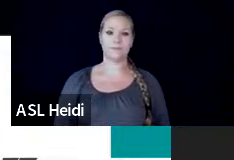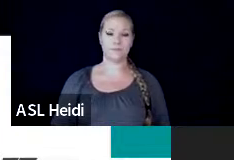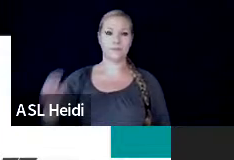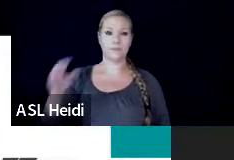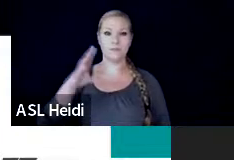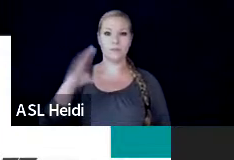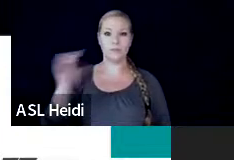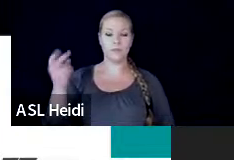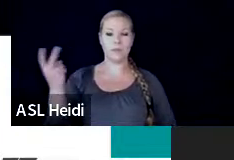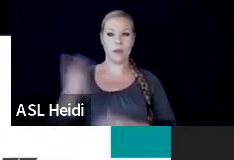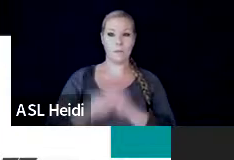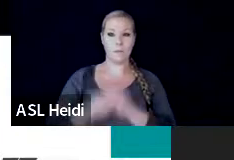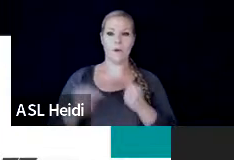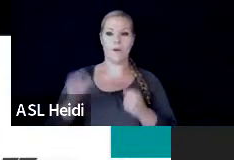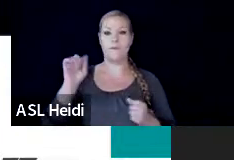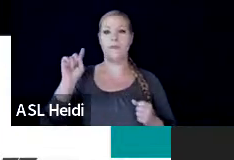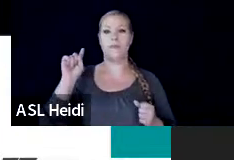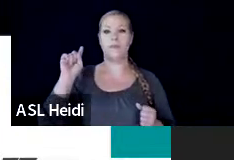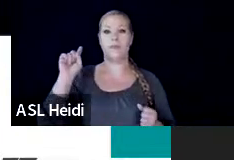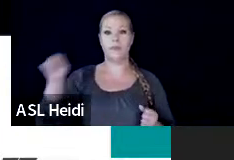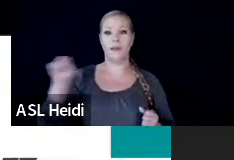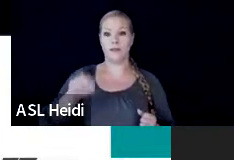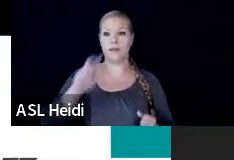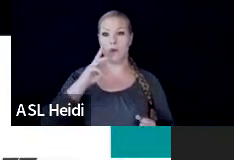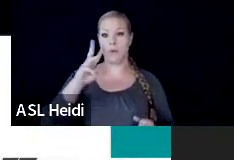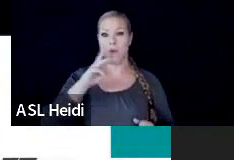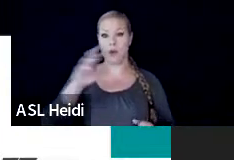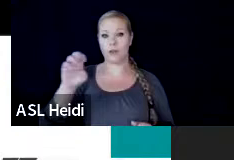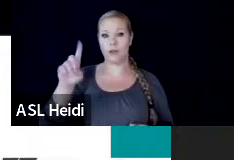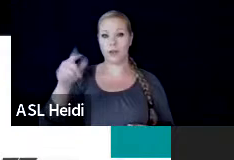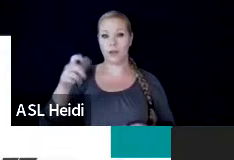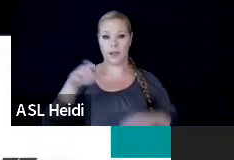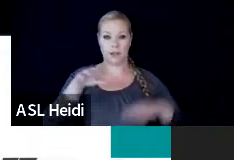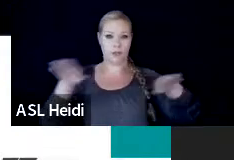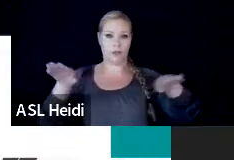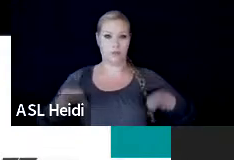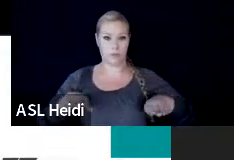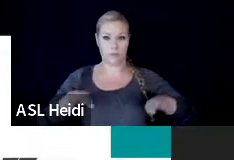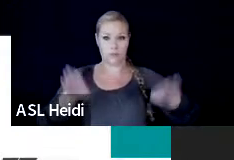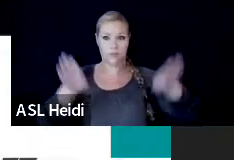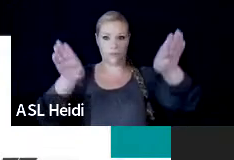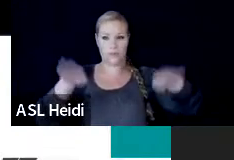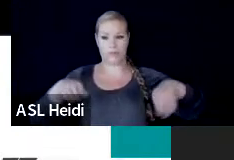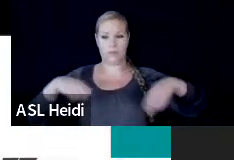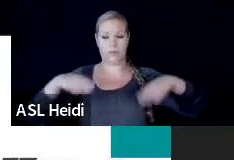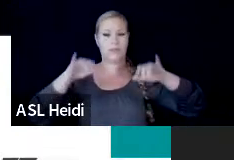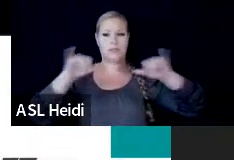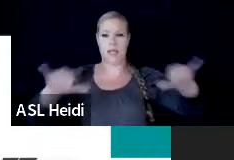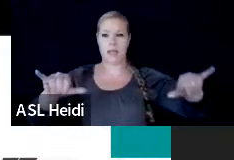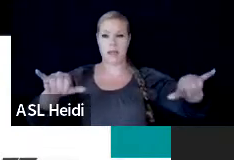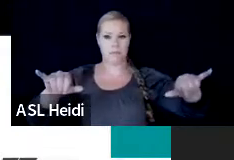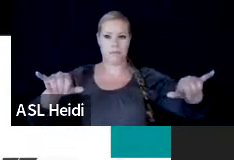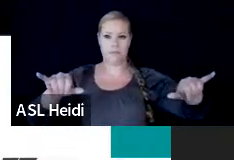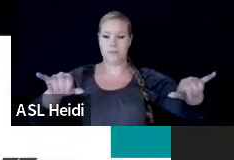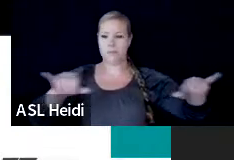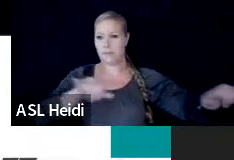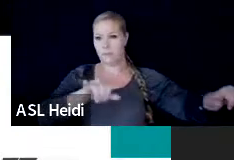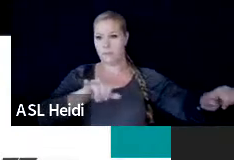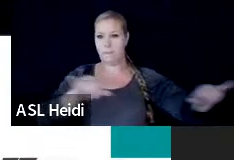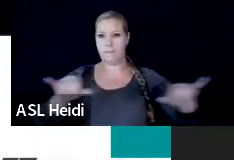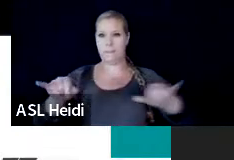Both of these at the water's edge are identical. The changes really